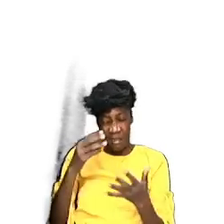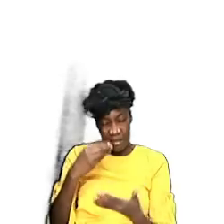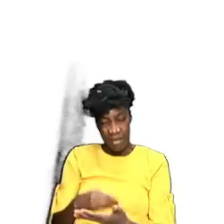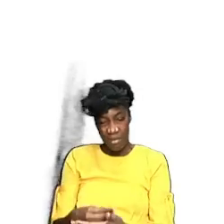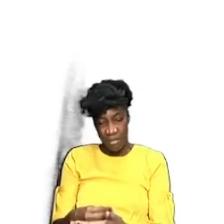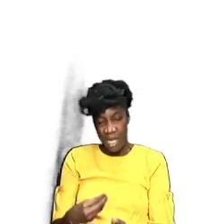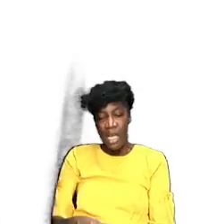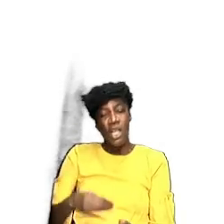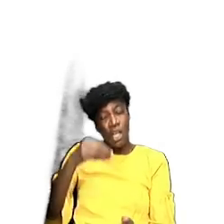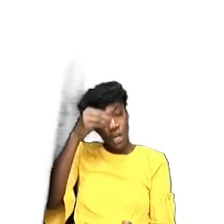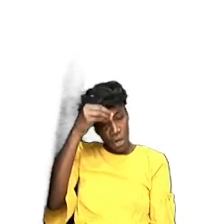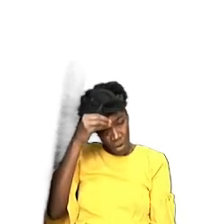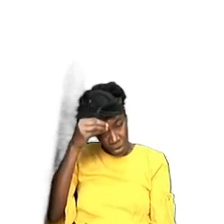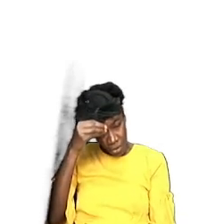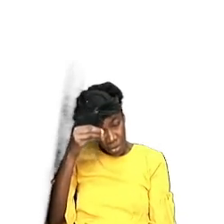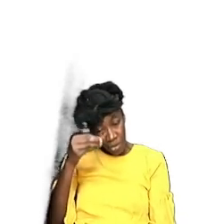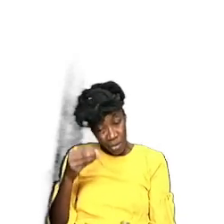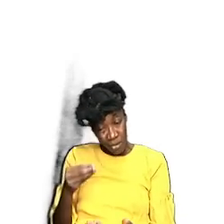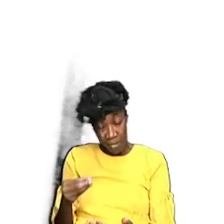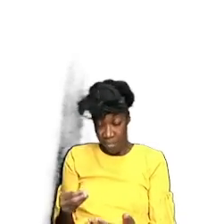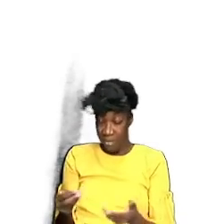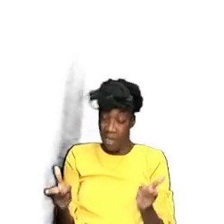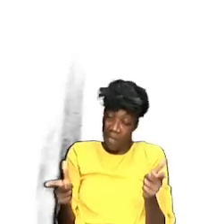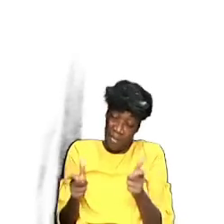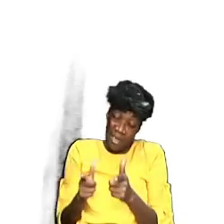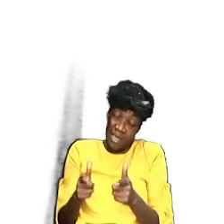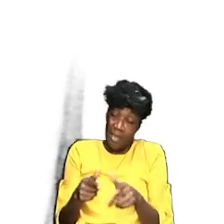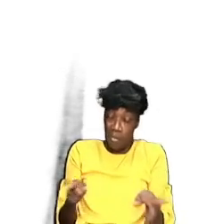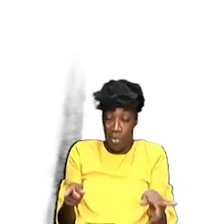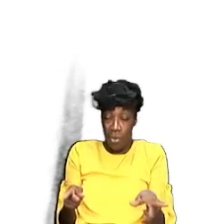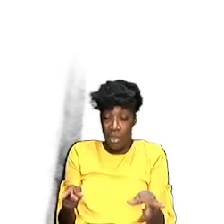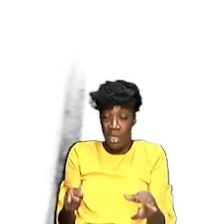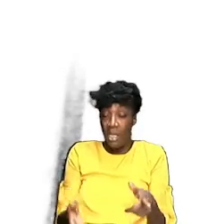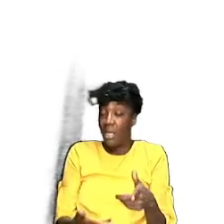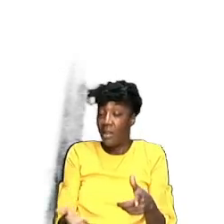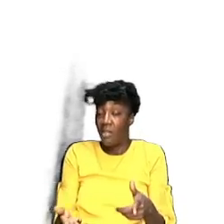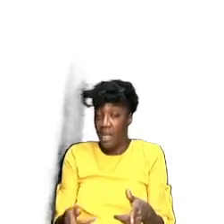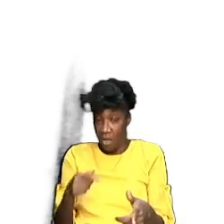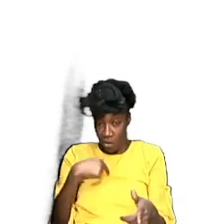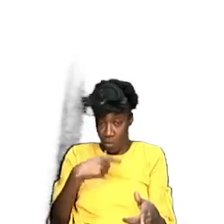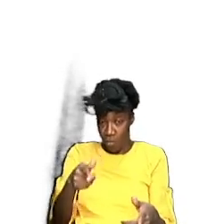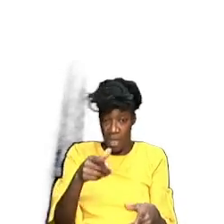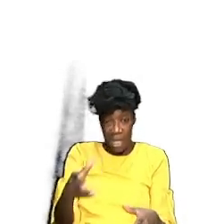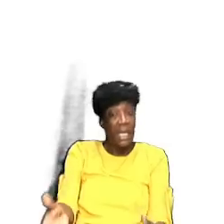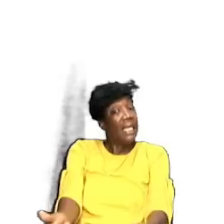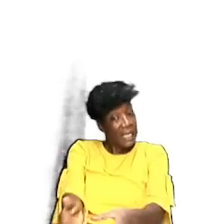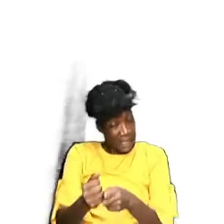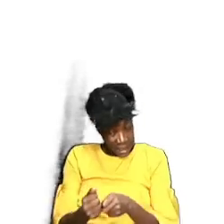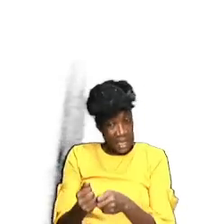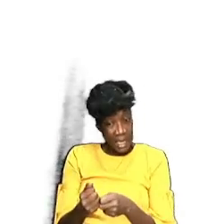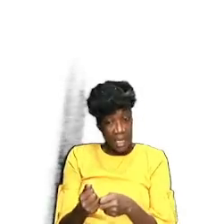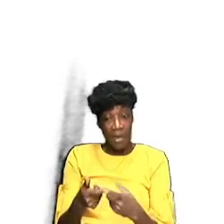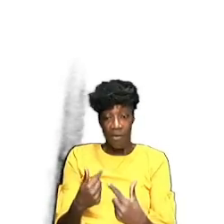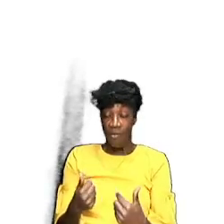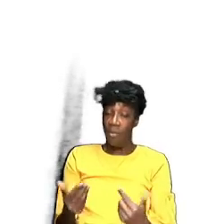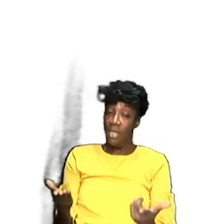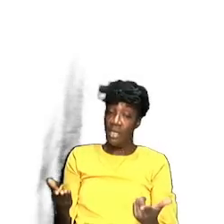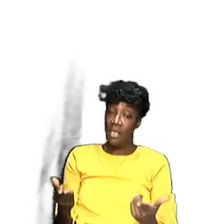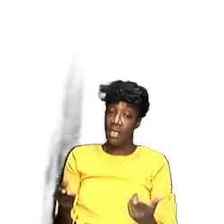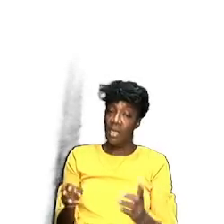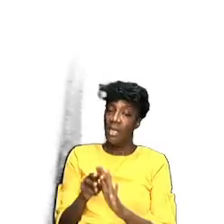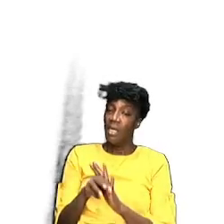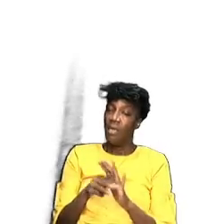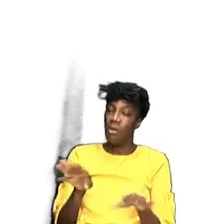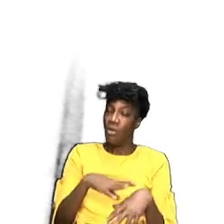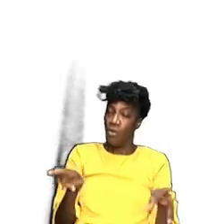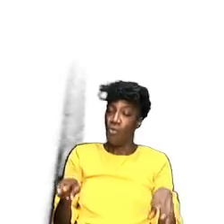one. But there are some things that we can pull from it. As I said earlier, the moment we don't